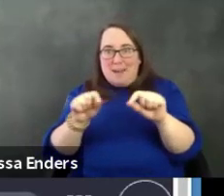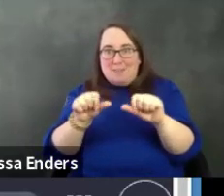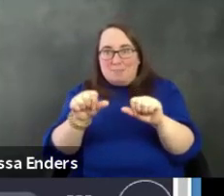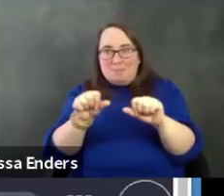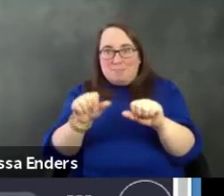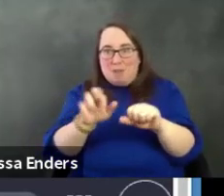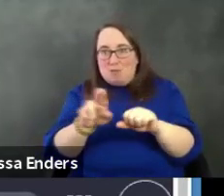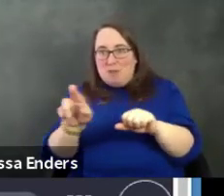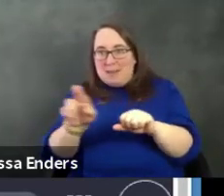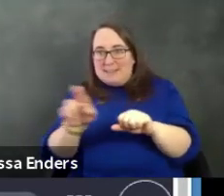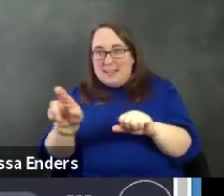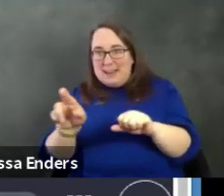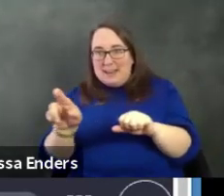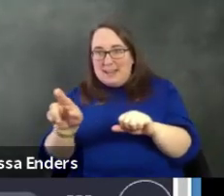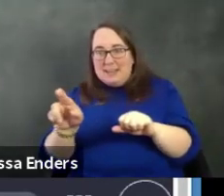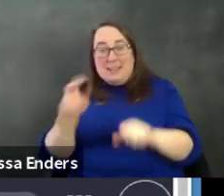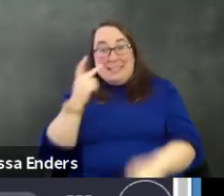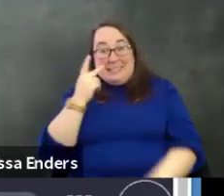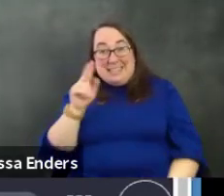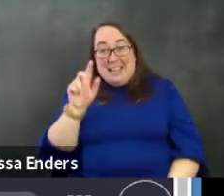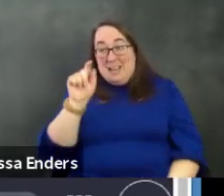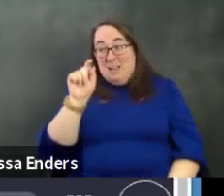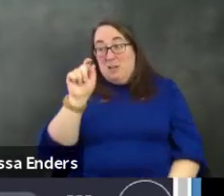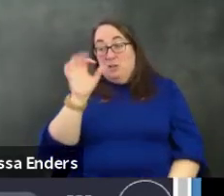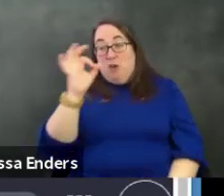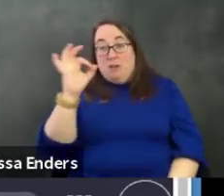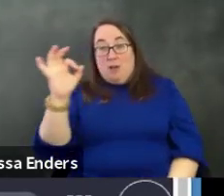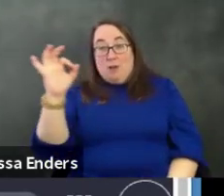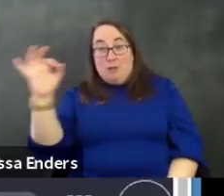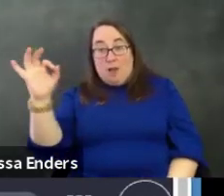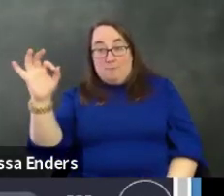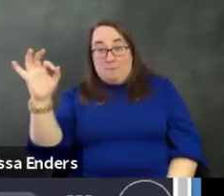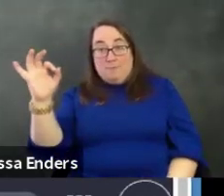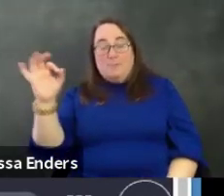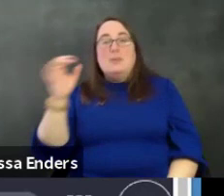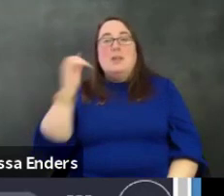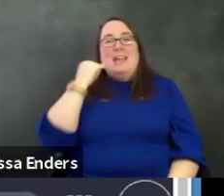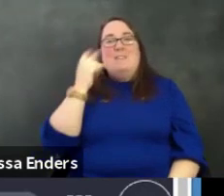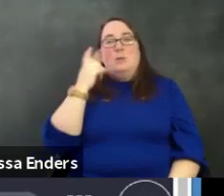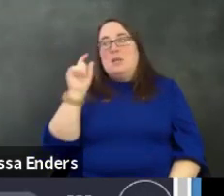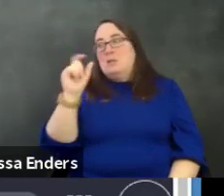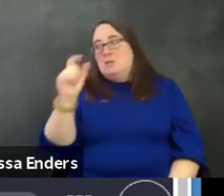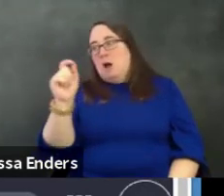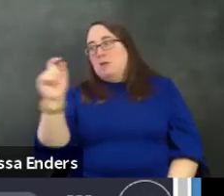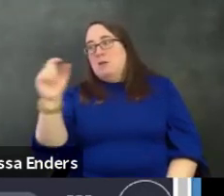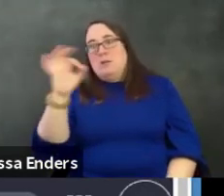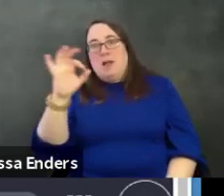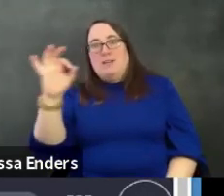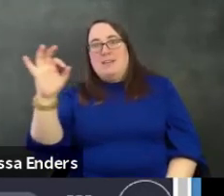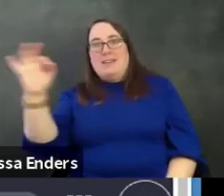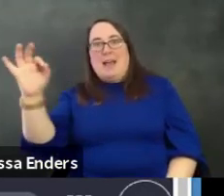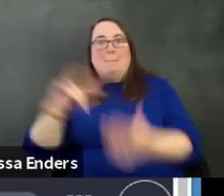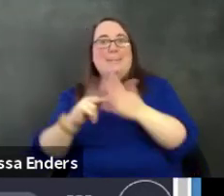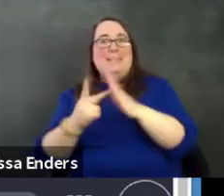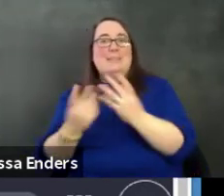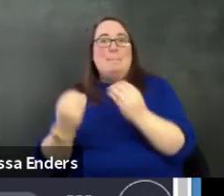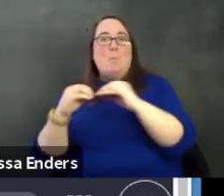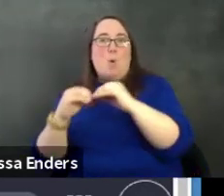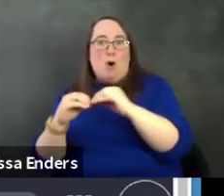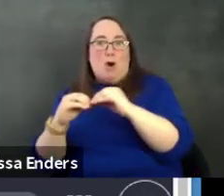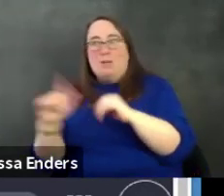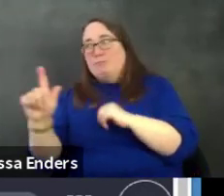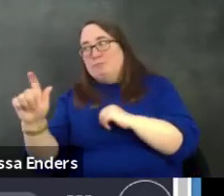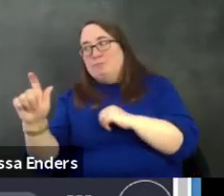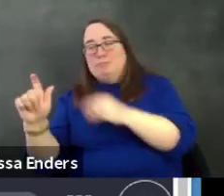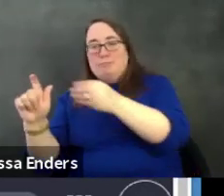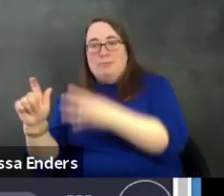side, you're going to see the 3 dots. I always tell everyone, whenever you see the 3 dots, click that. That's where the good stuff hides, okay? So I'm